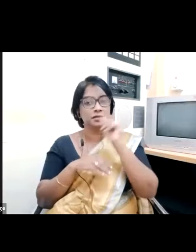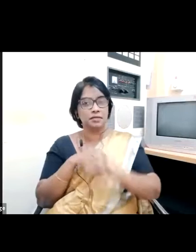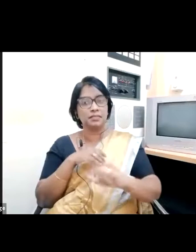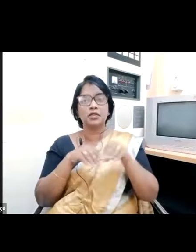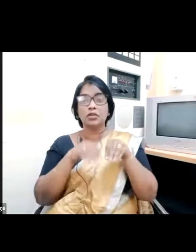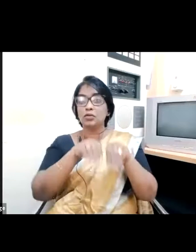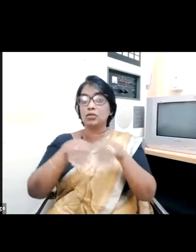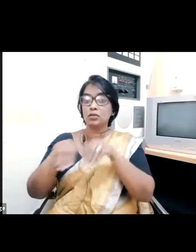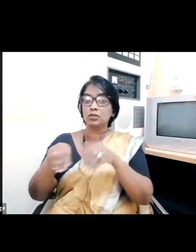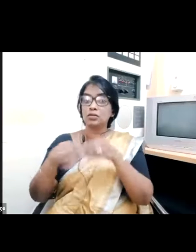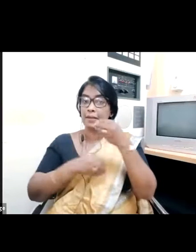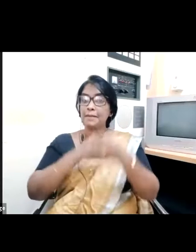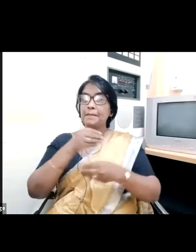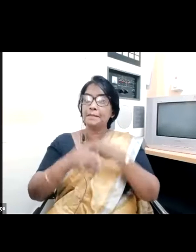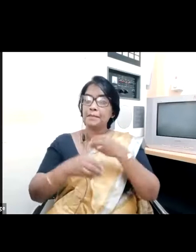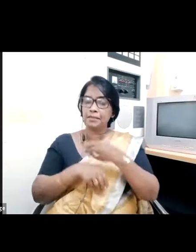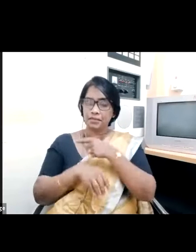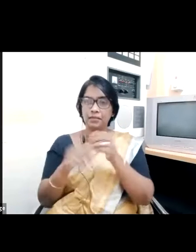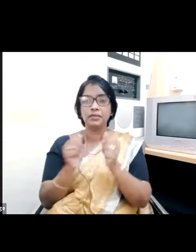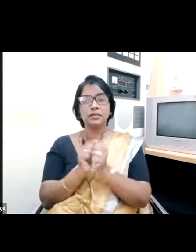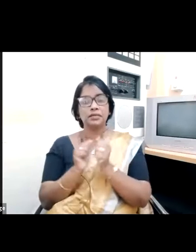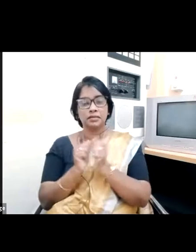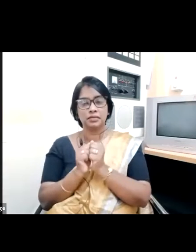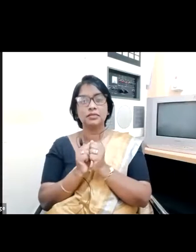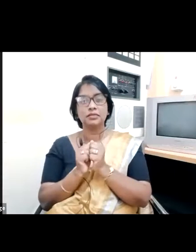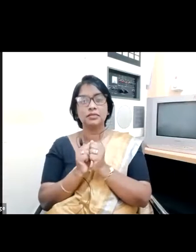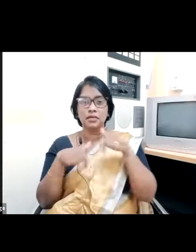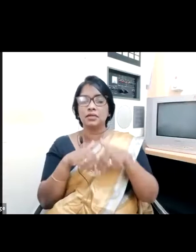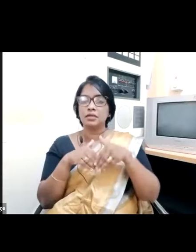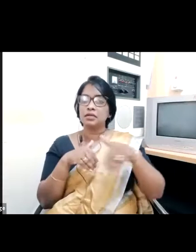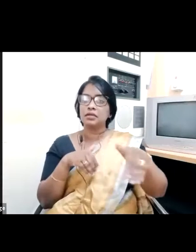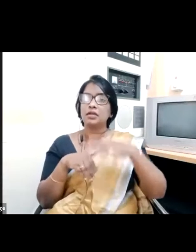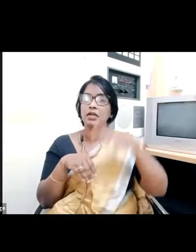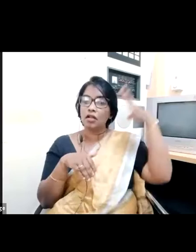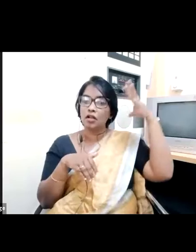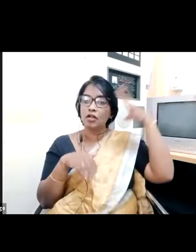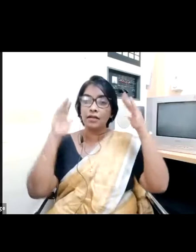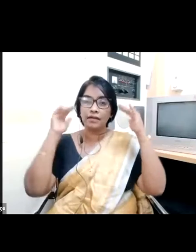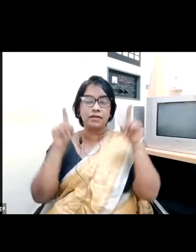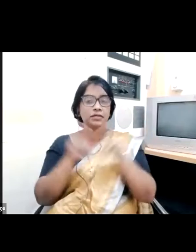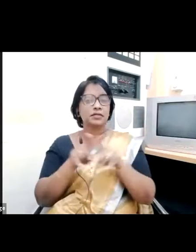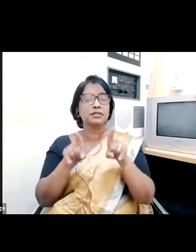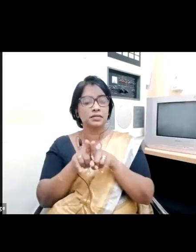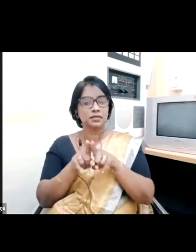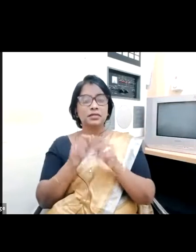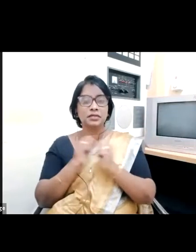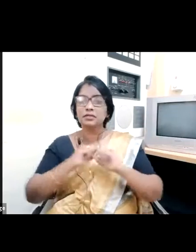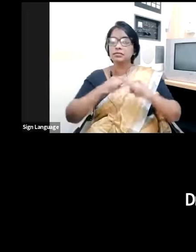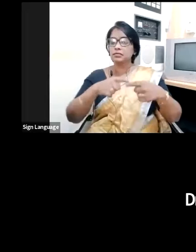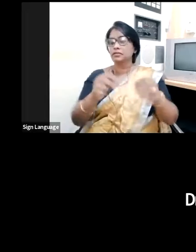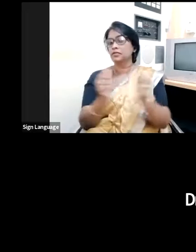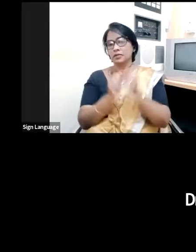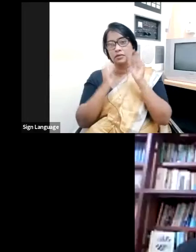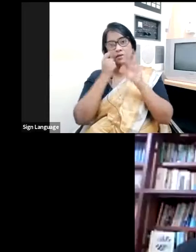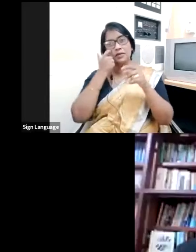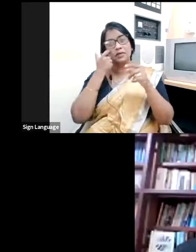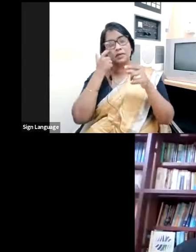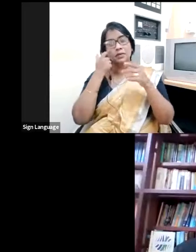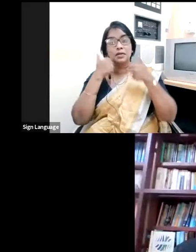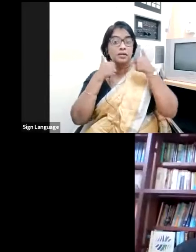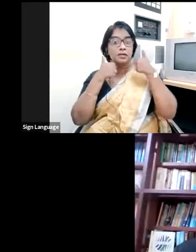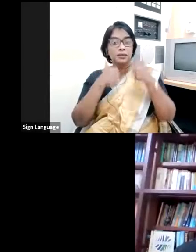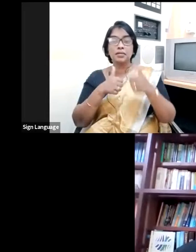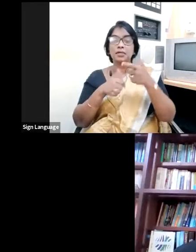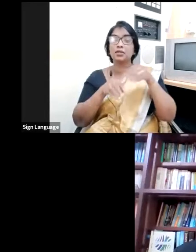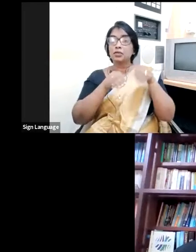of the existing climatic condition, and by following good agricultural practices and soil fertility practices, we try to mitigate